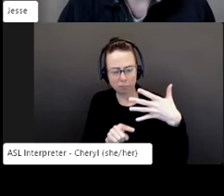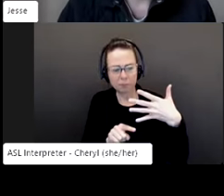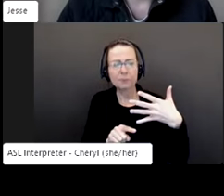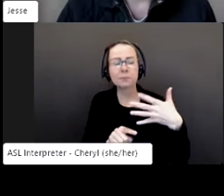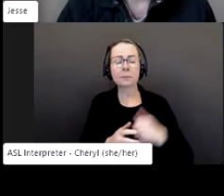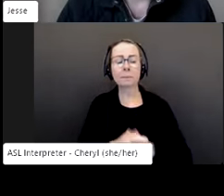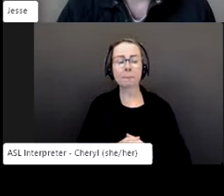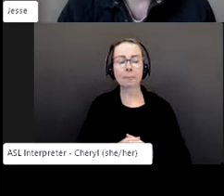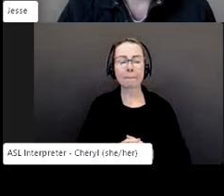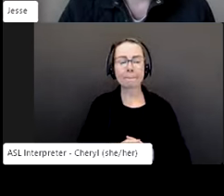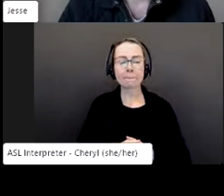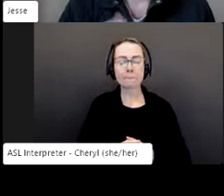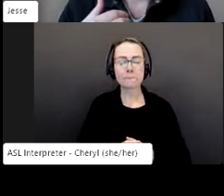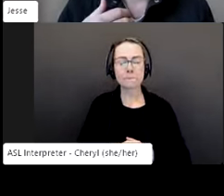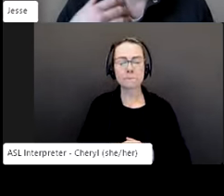be a